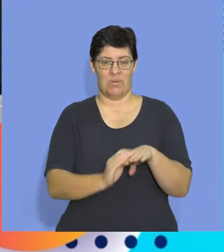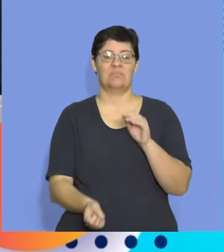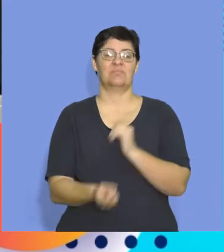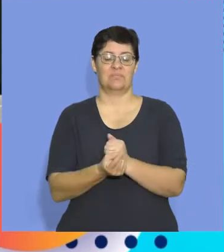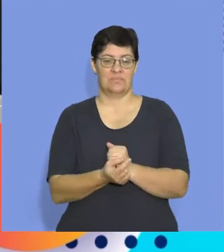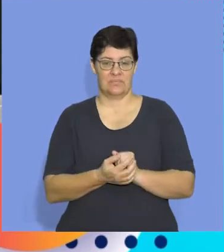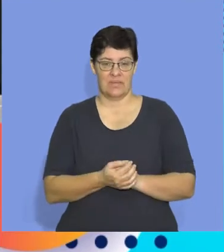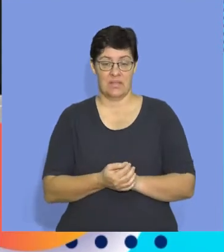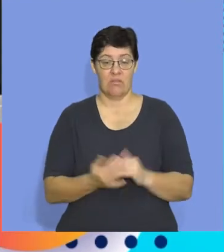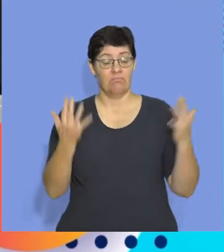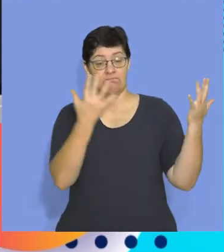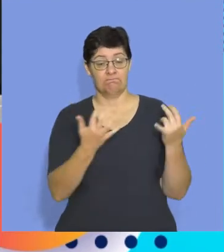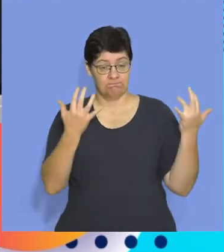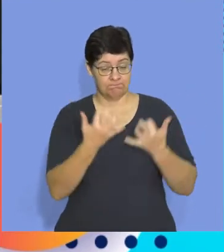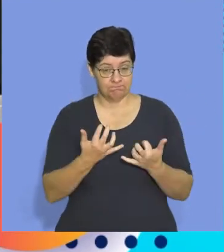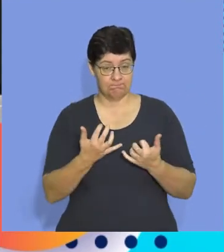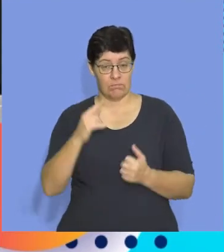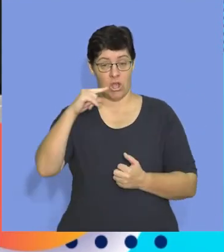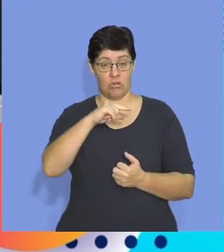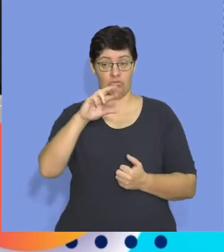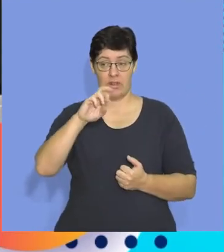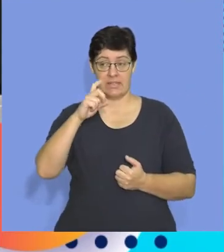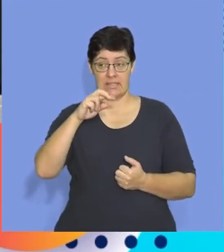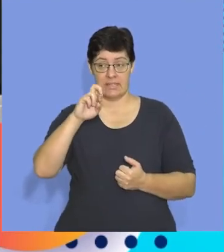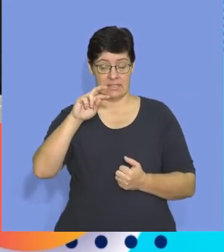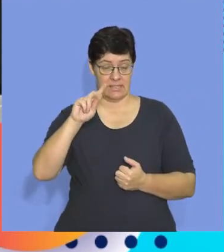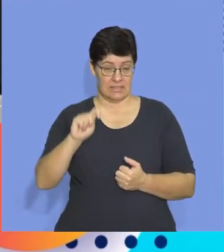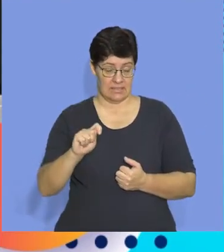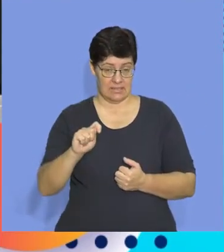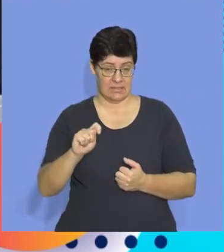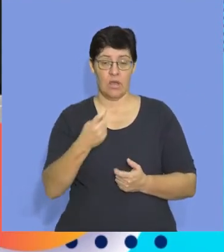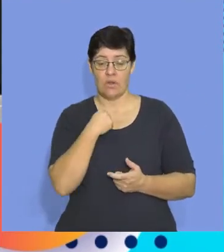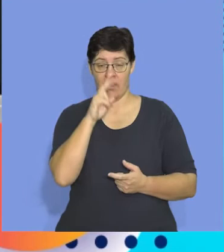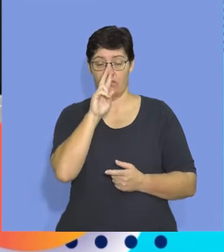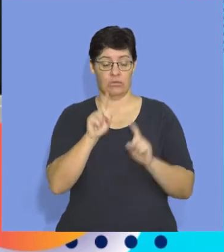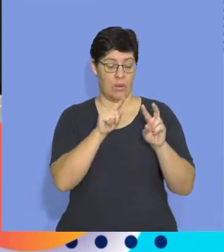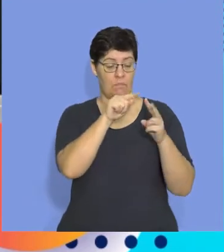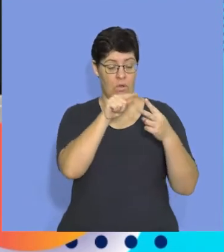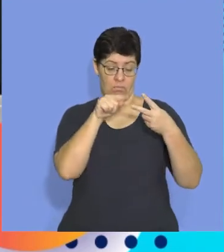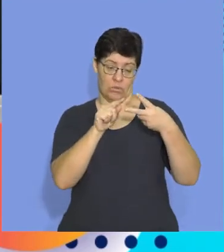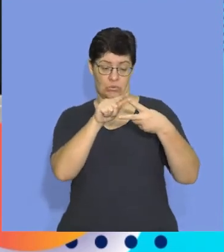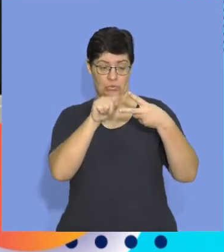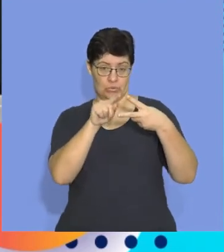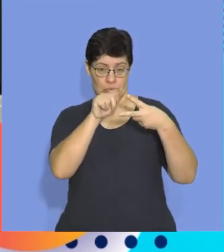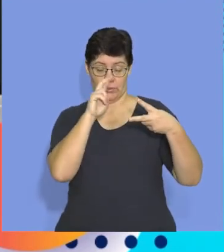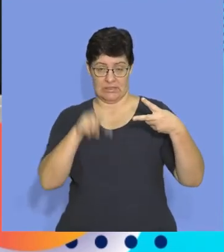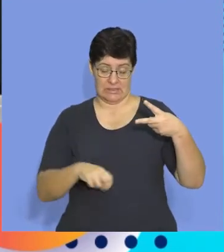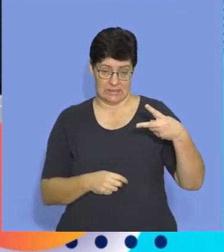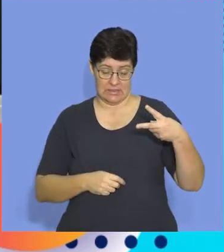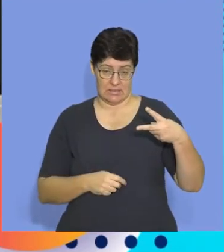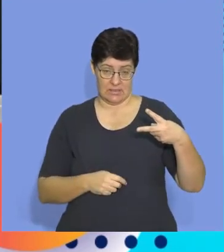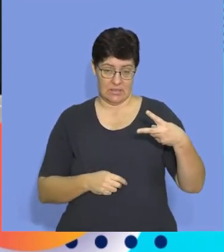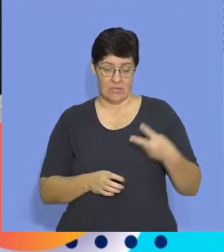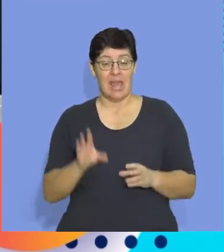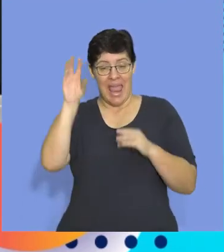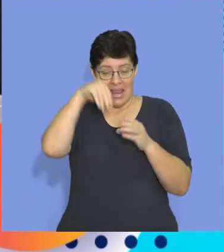out a gradient, I must have 2 points. Even if one of them's the origin, I still need to include it in